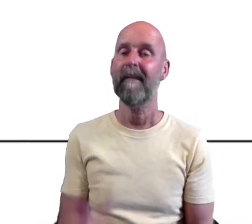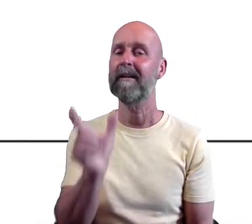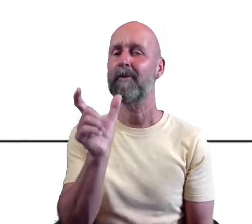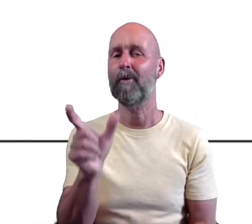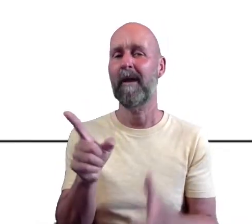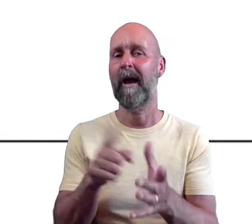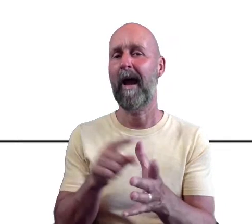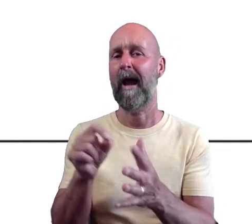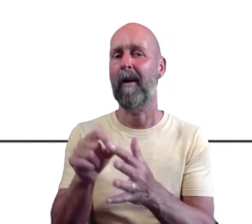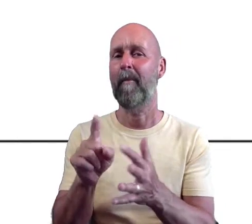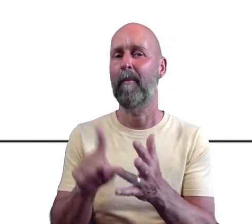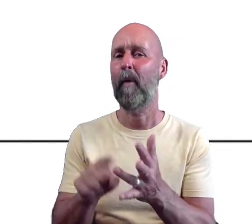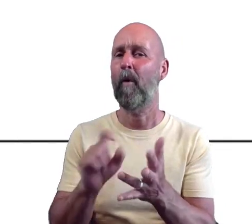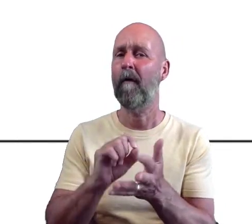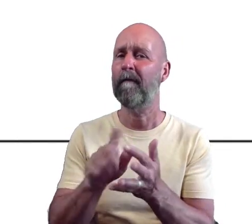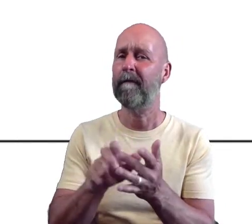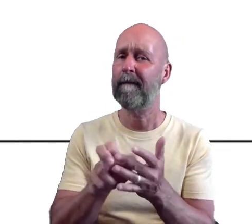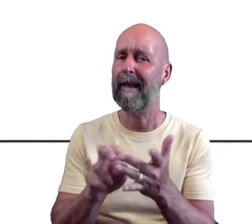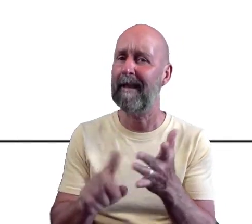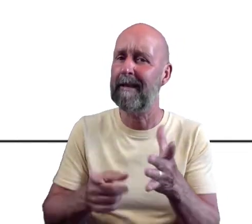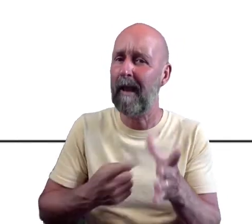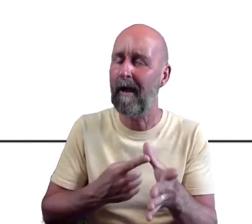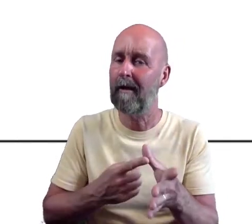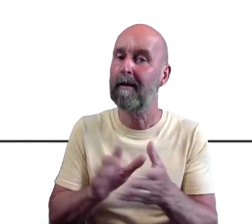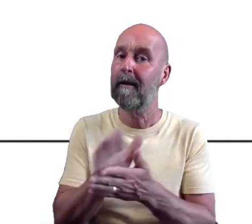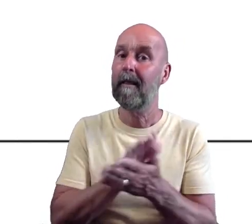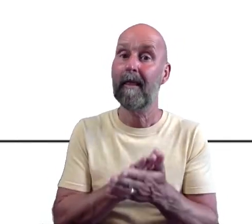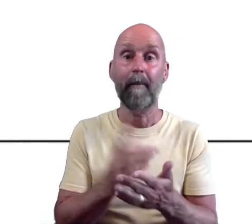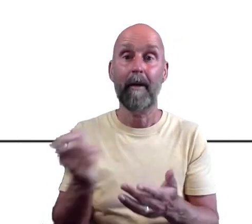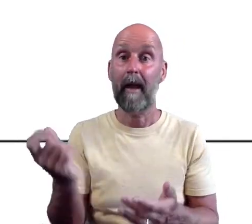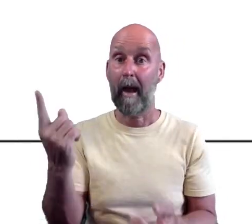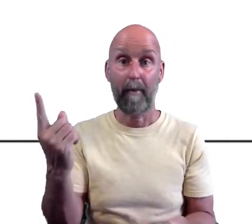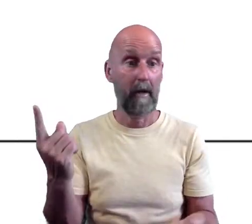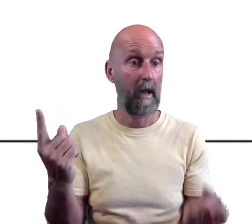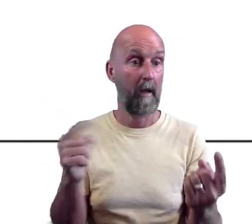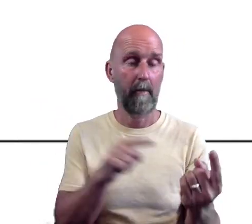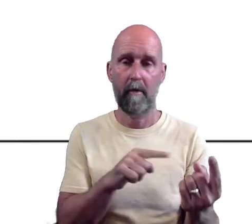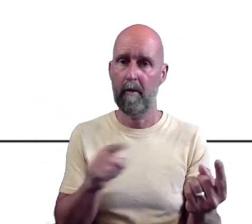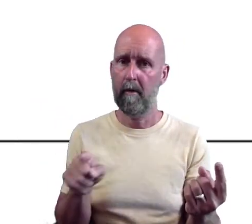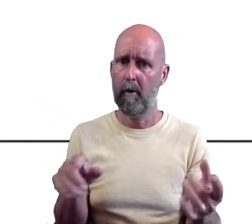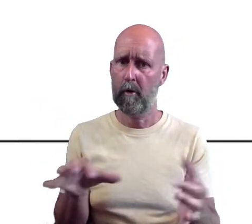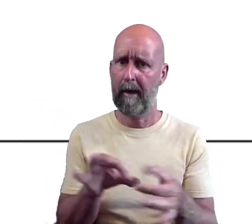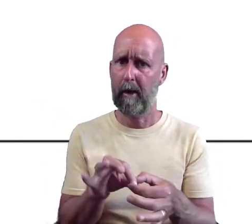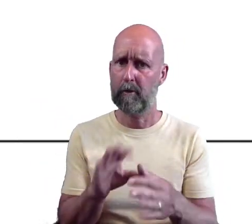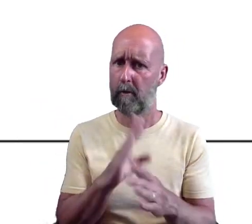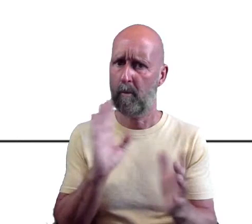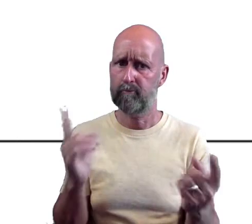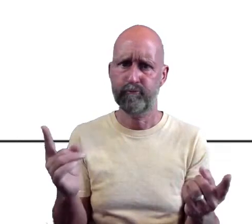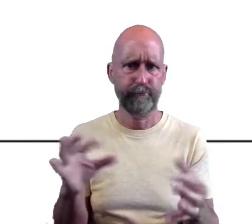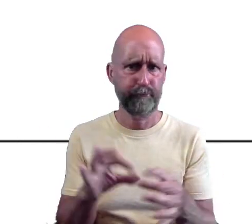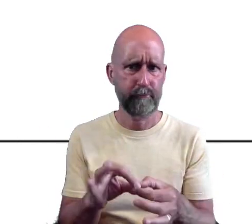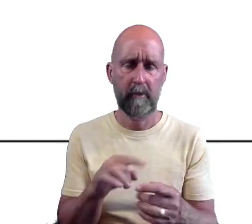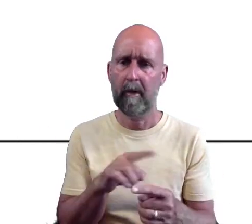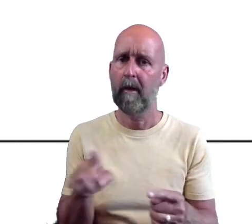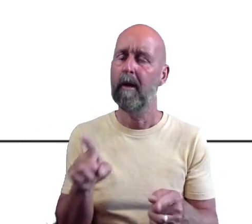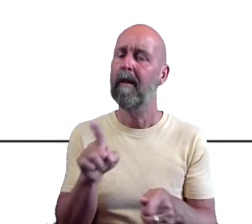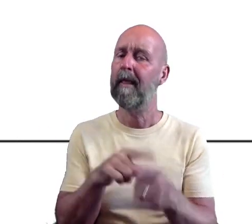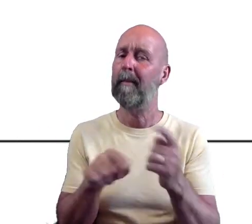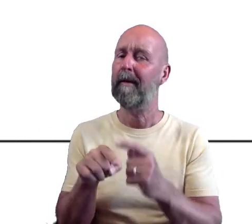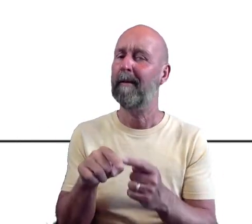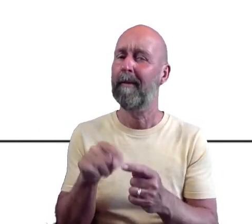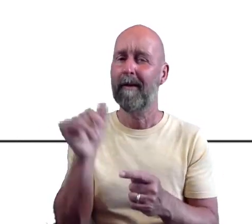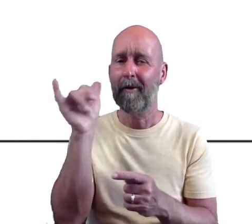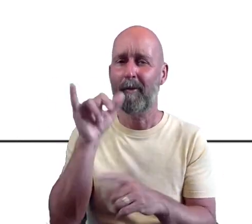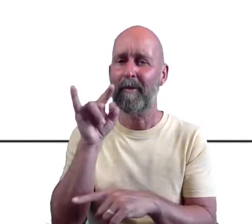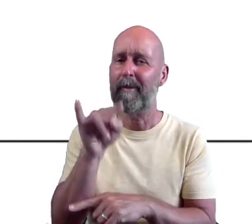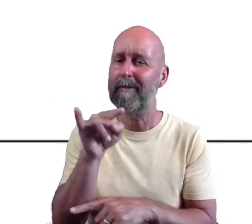apophenia, which is perceiving connections between unrelated things. And it's the same thing that drives conspiracy theories, for example. And we all know how